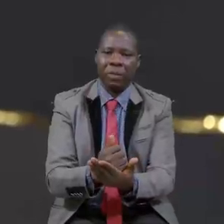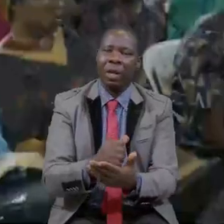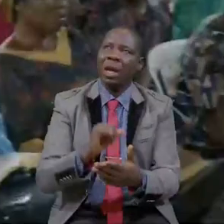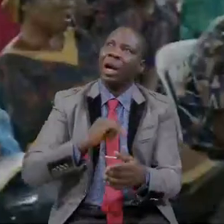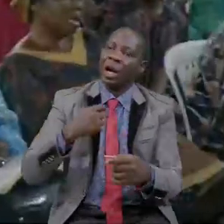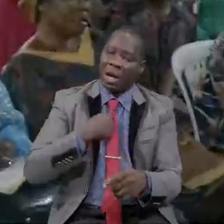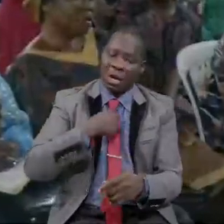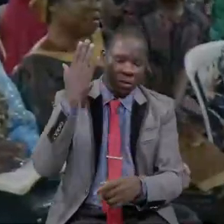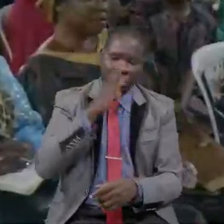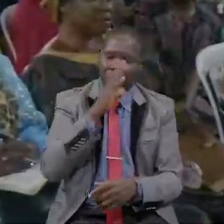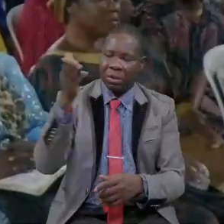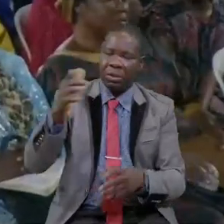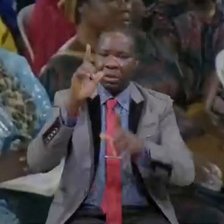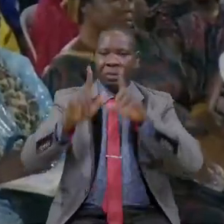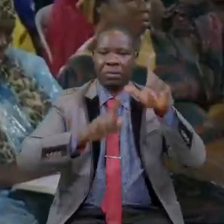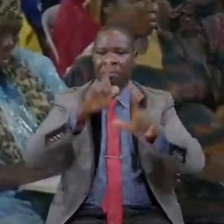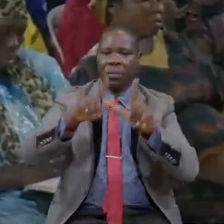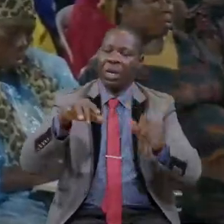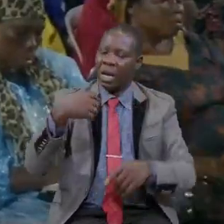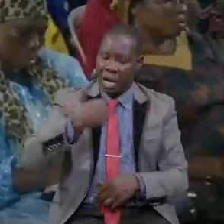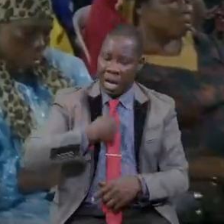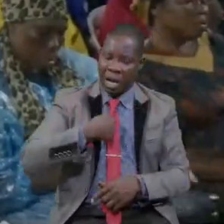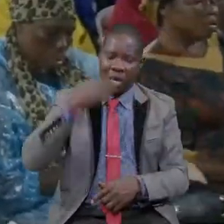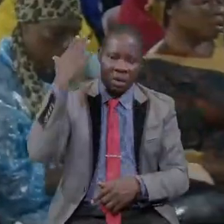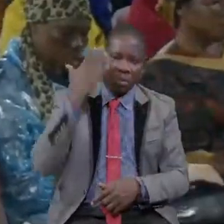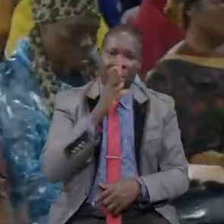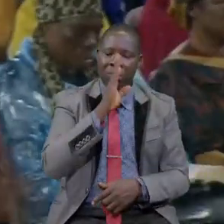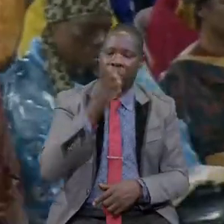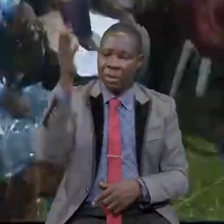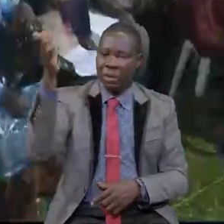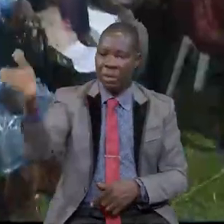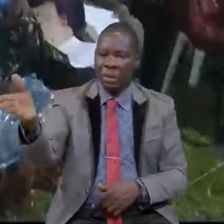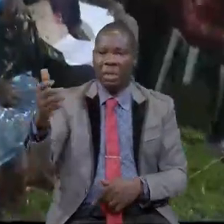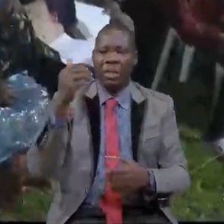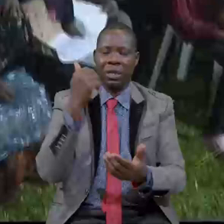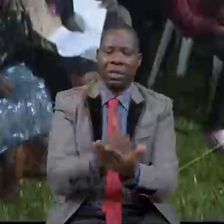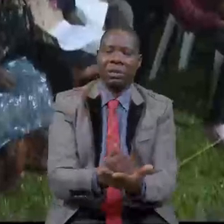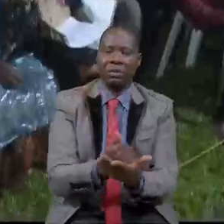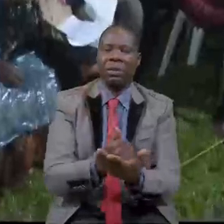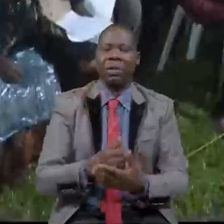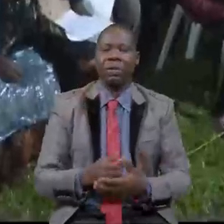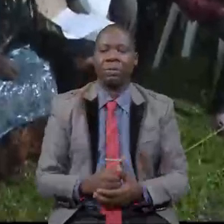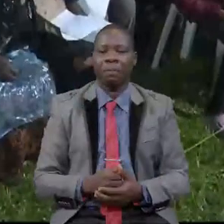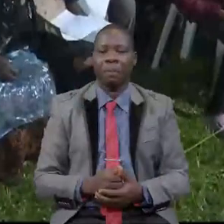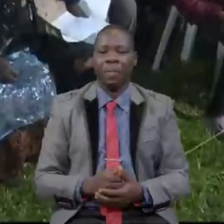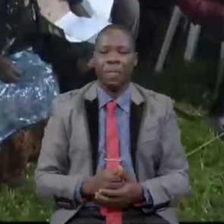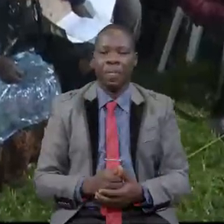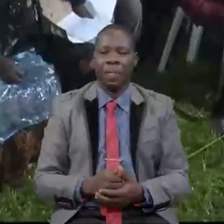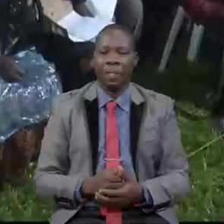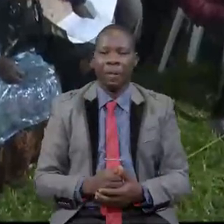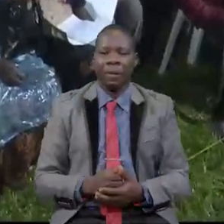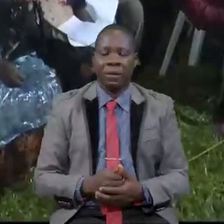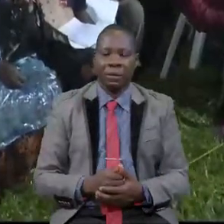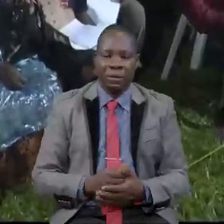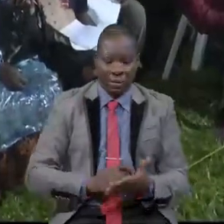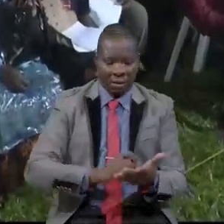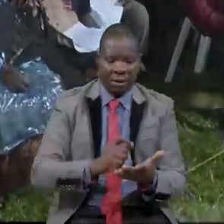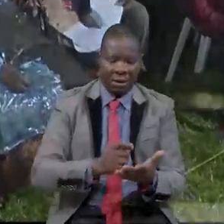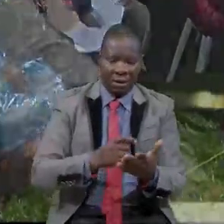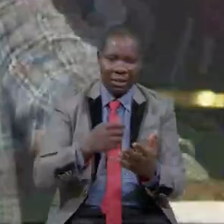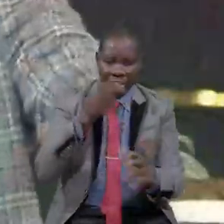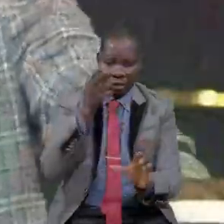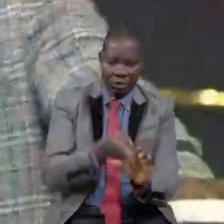I will be there I will be there and leement now